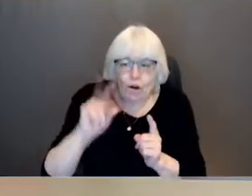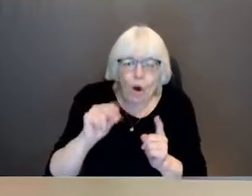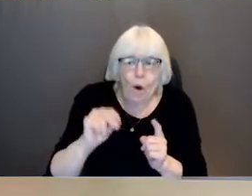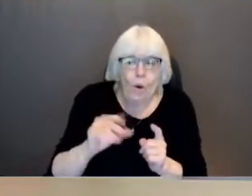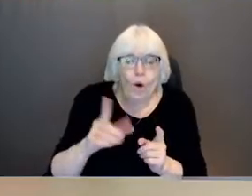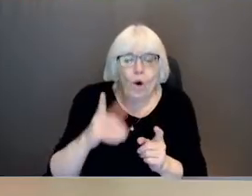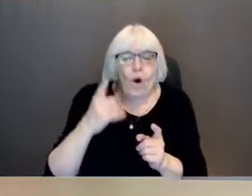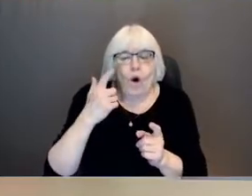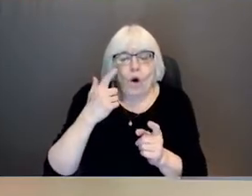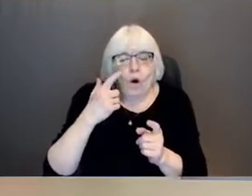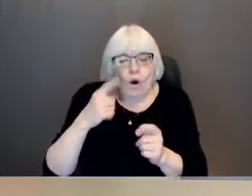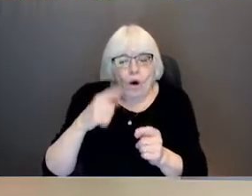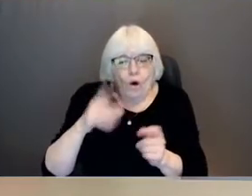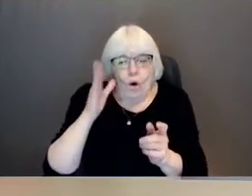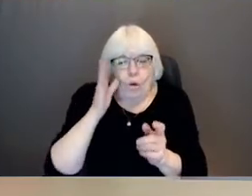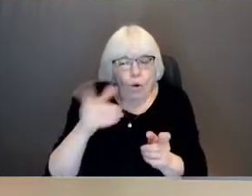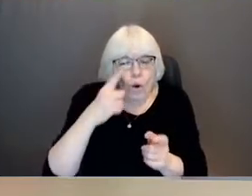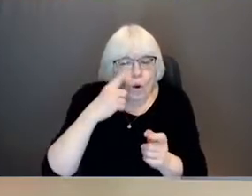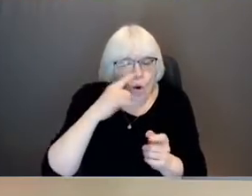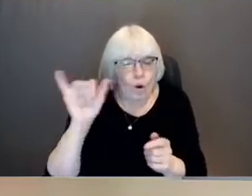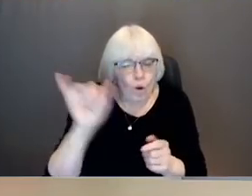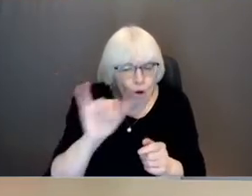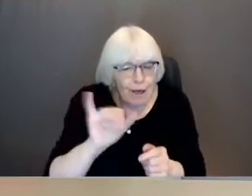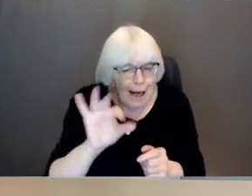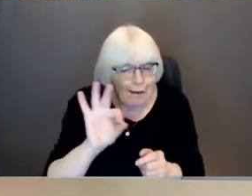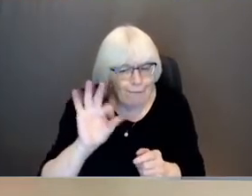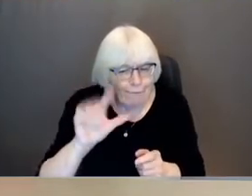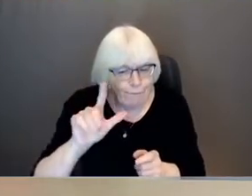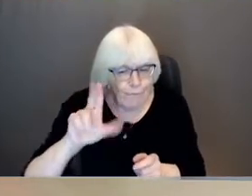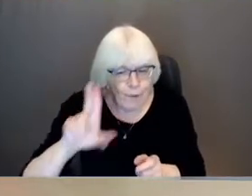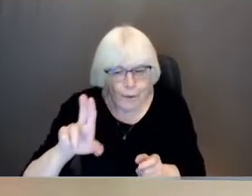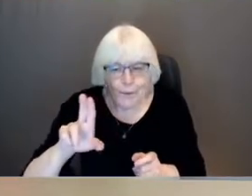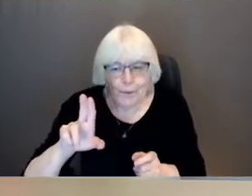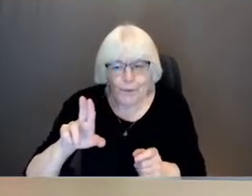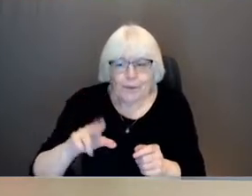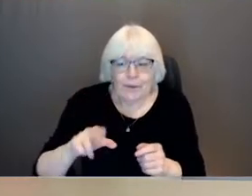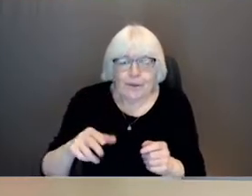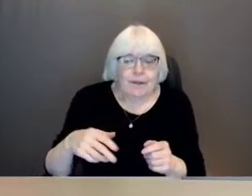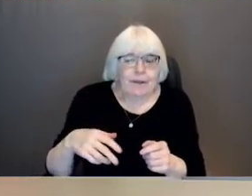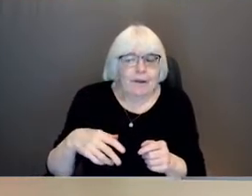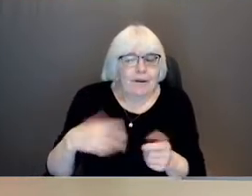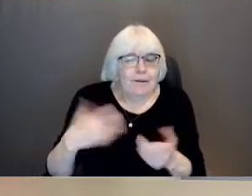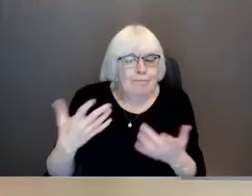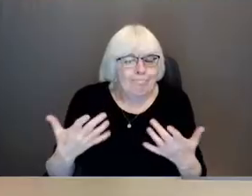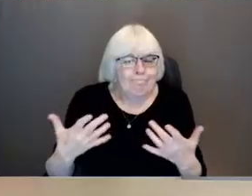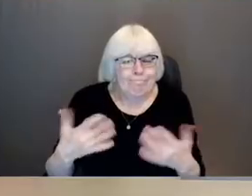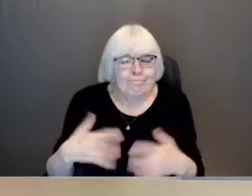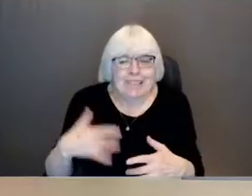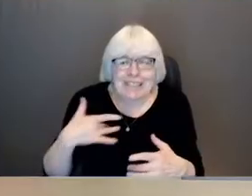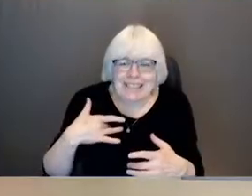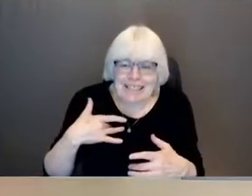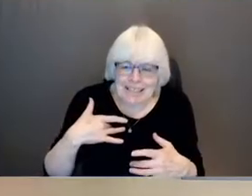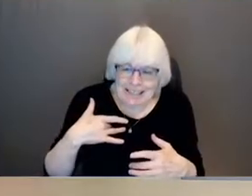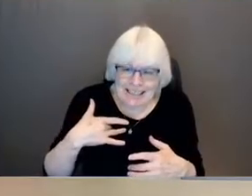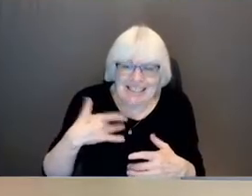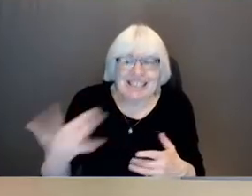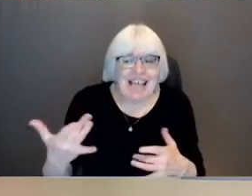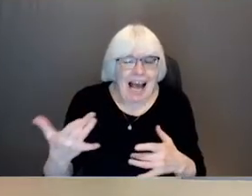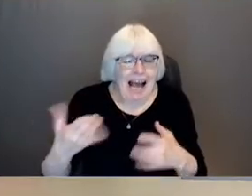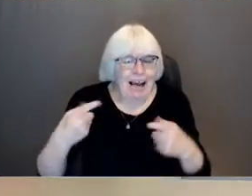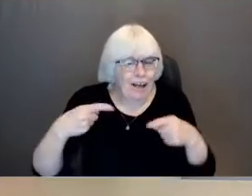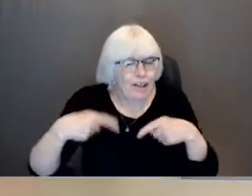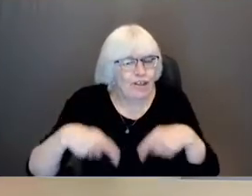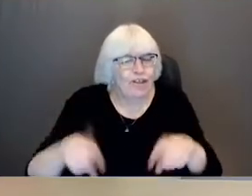has an impact, but we protect ourselves. We have vaccines, and I think that's where